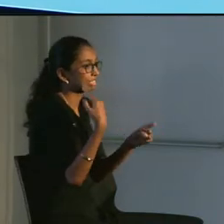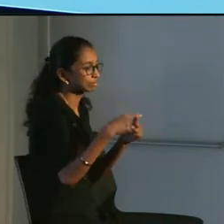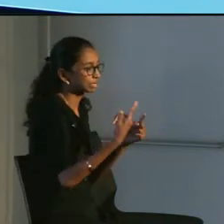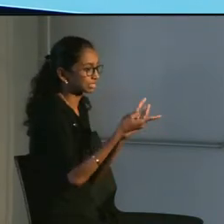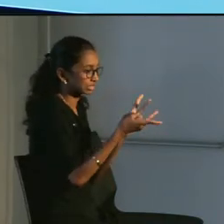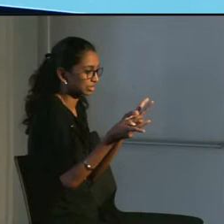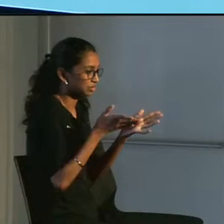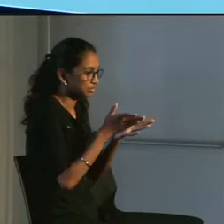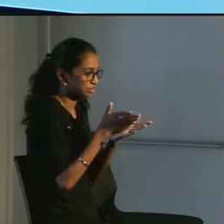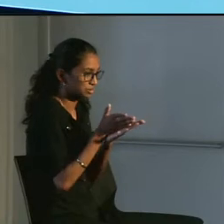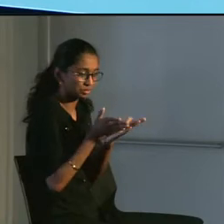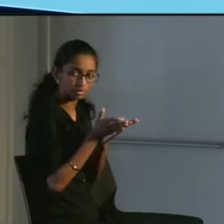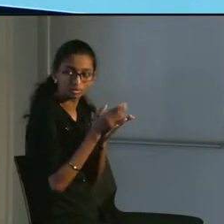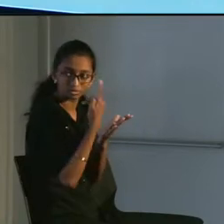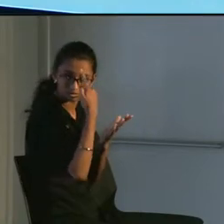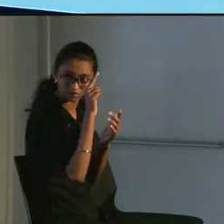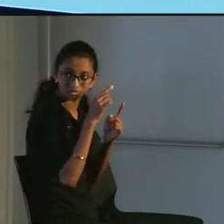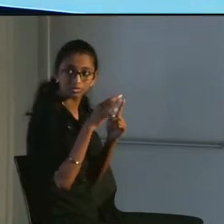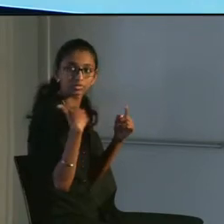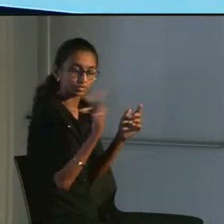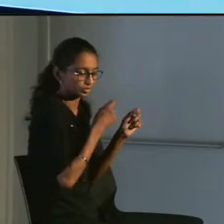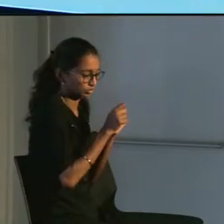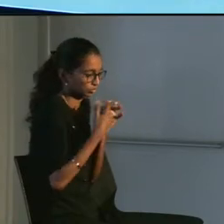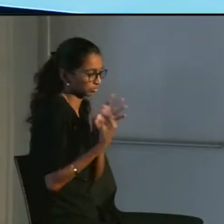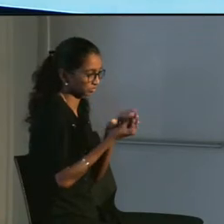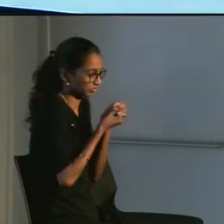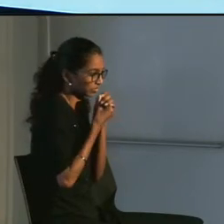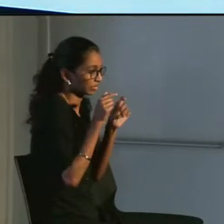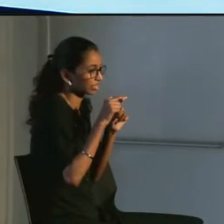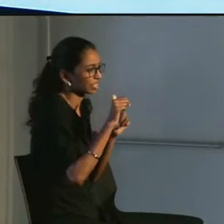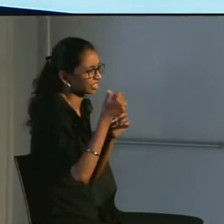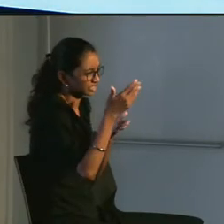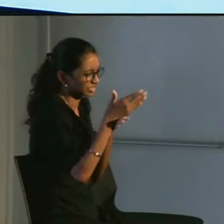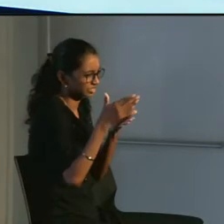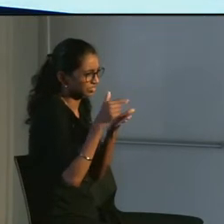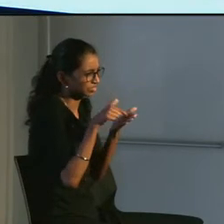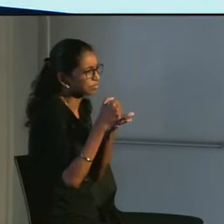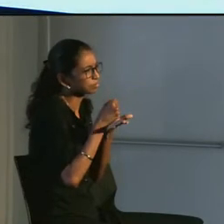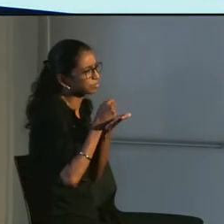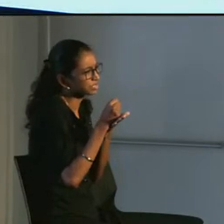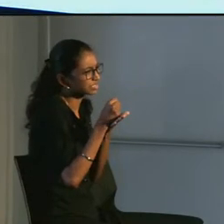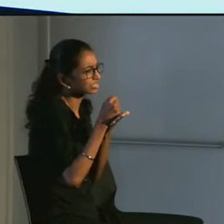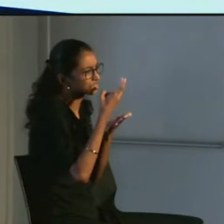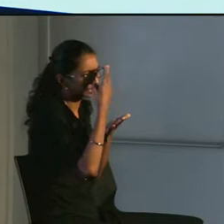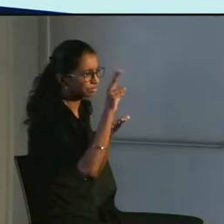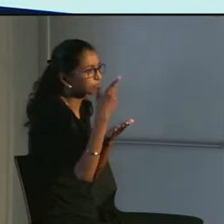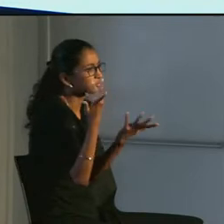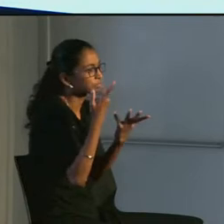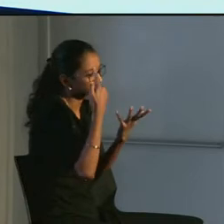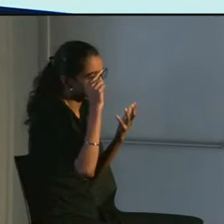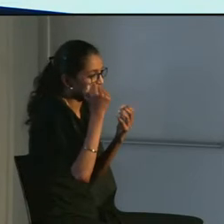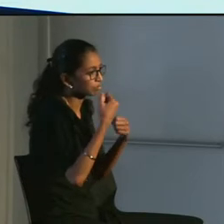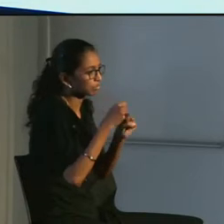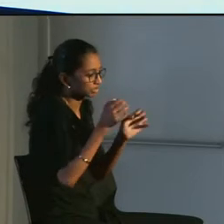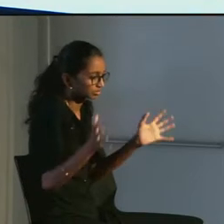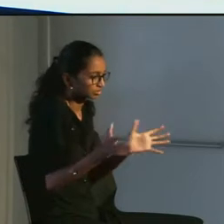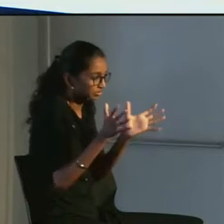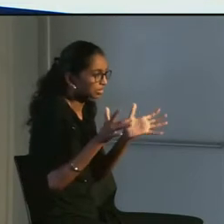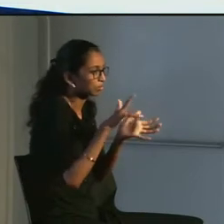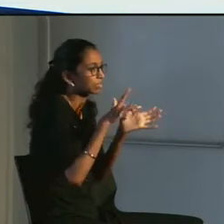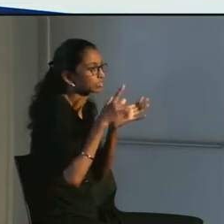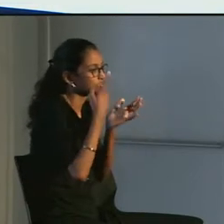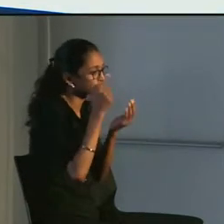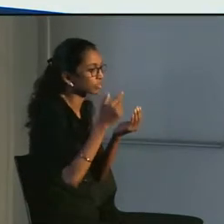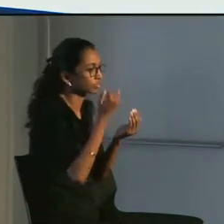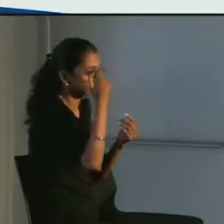of being able to do so and work together. The other half of the practice really rests on creating place to imagine and